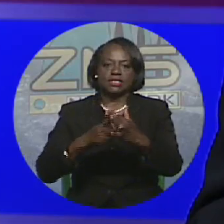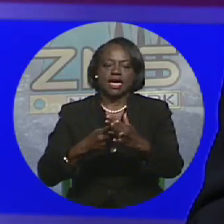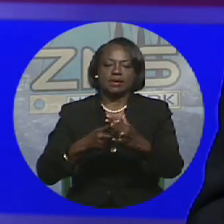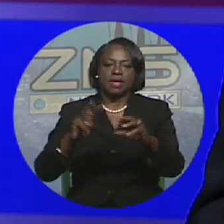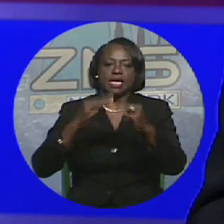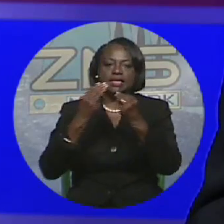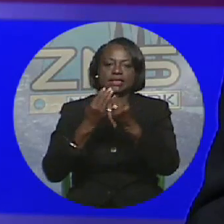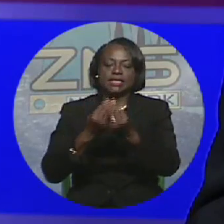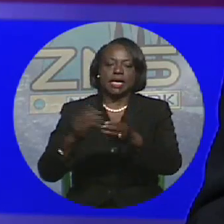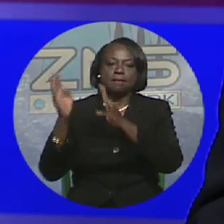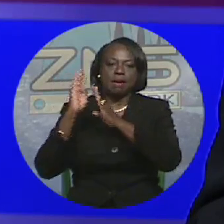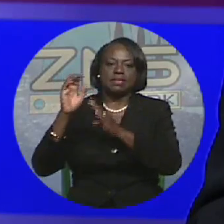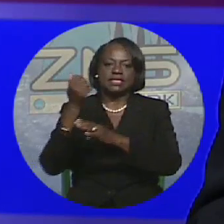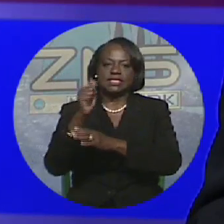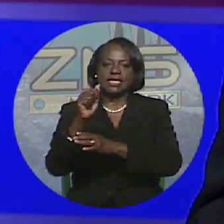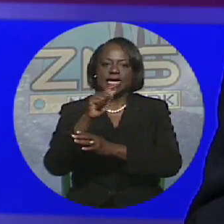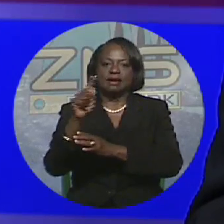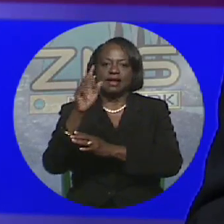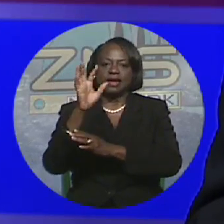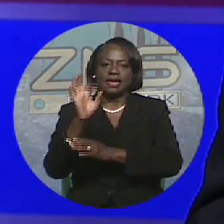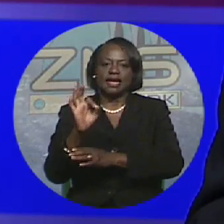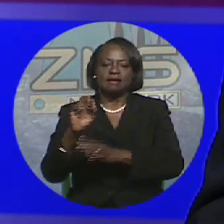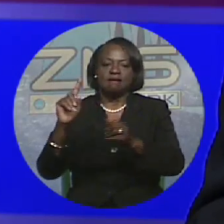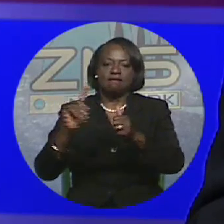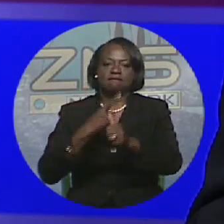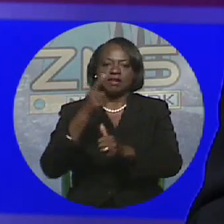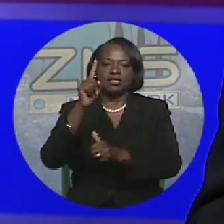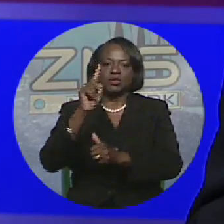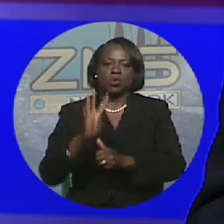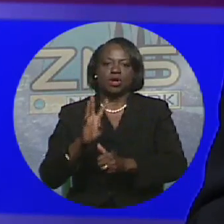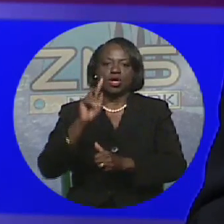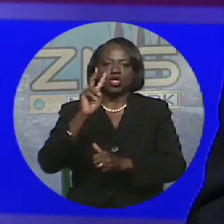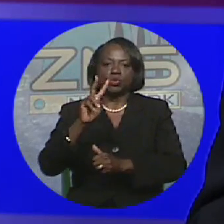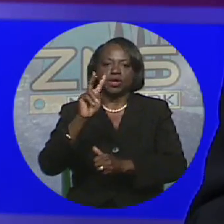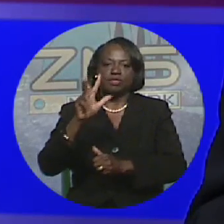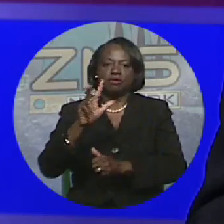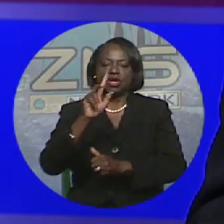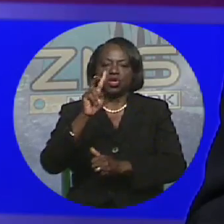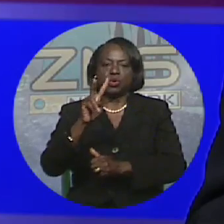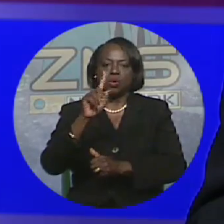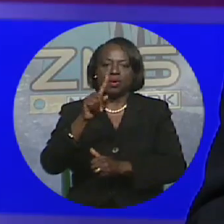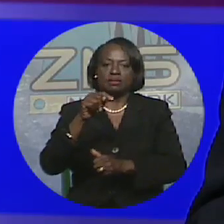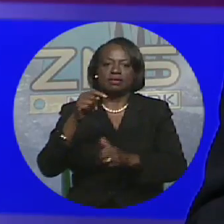only led 10-9 after the first quarter and 23-21 at the half. In the third quarter, the Bahamas